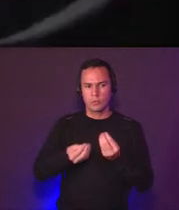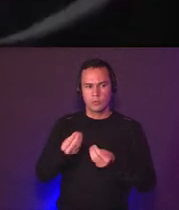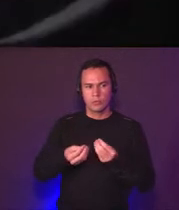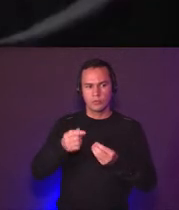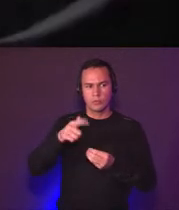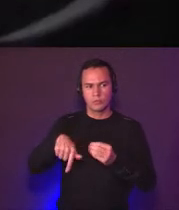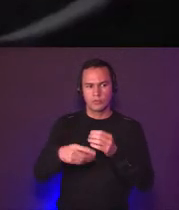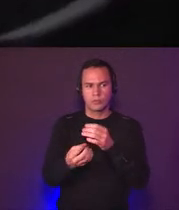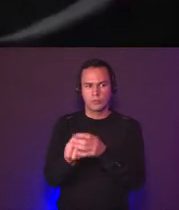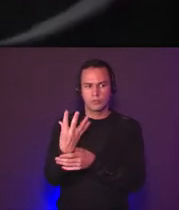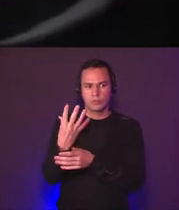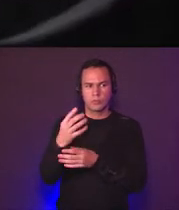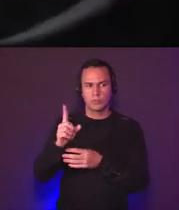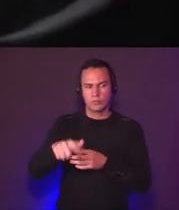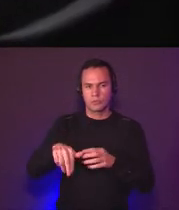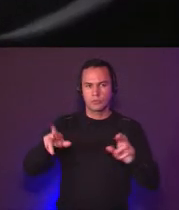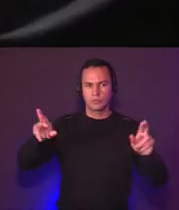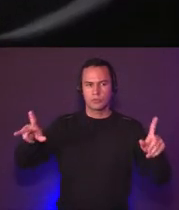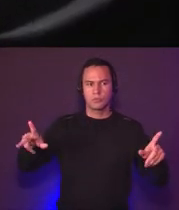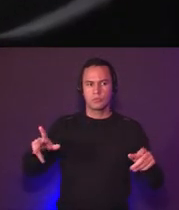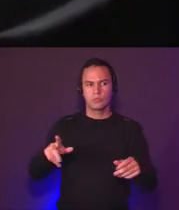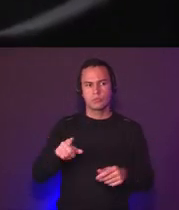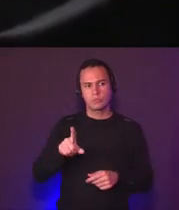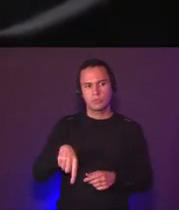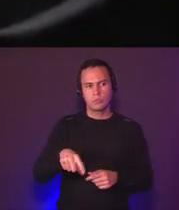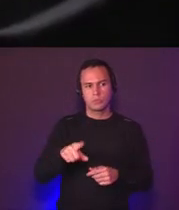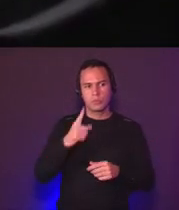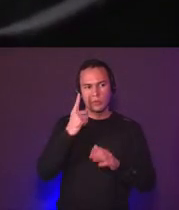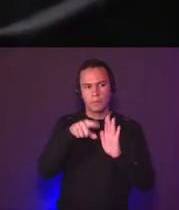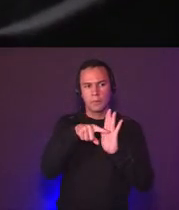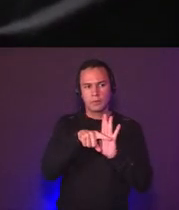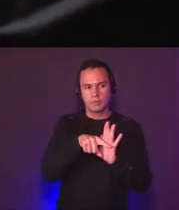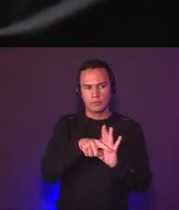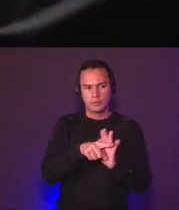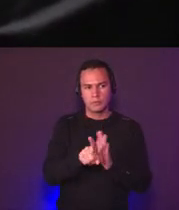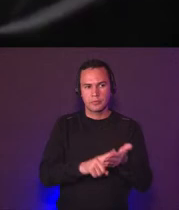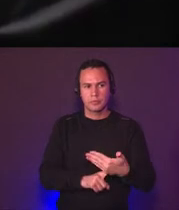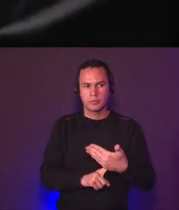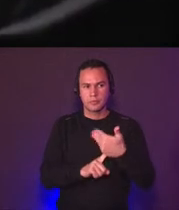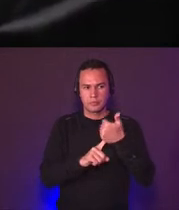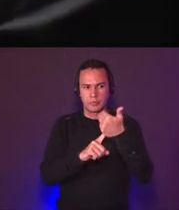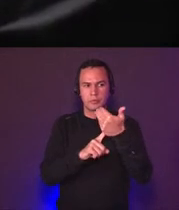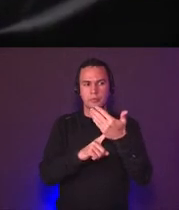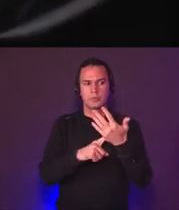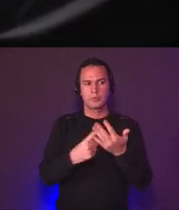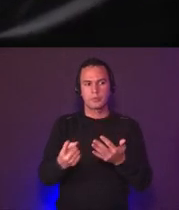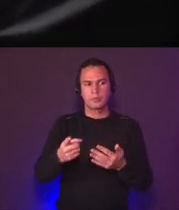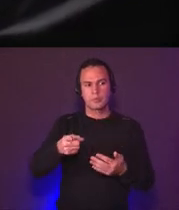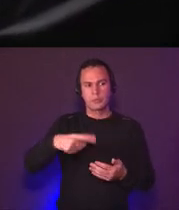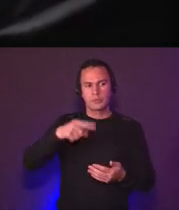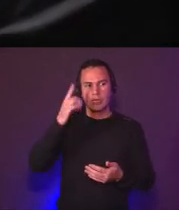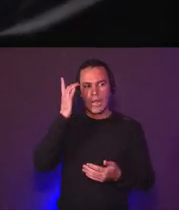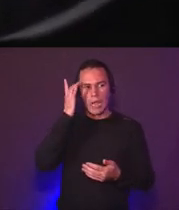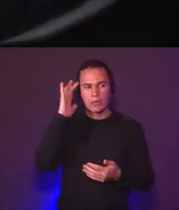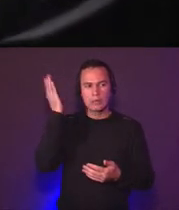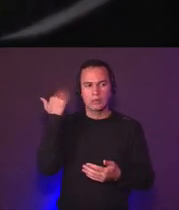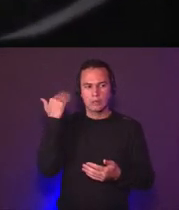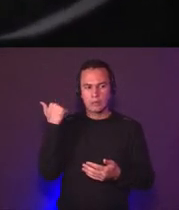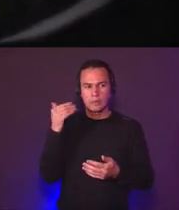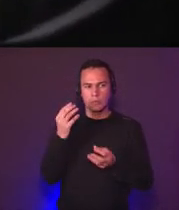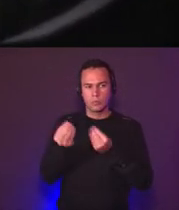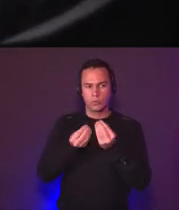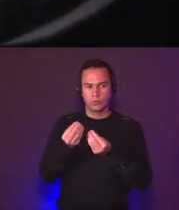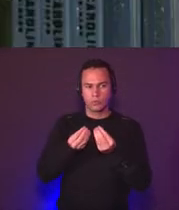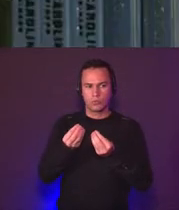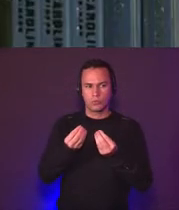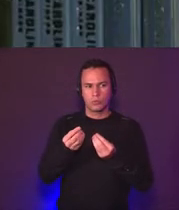had a year earlier, perhaps. Yes. Can you describe sort of the intellectual firmament of